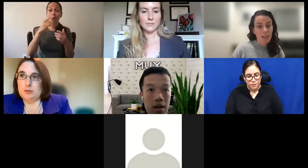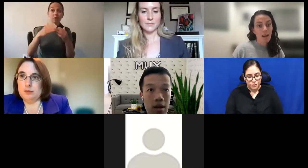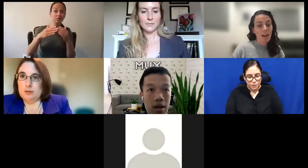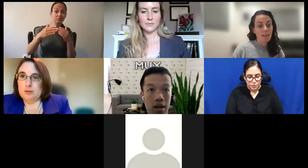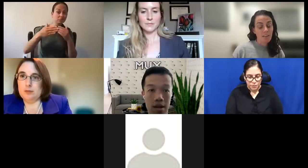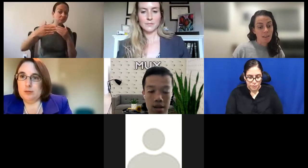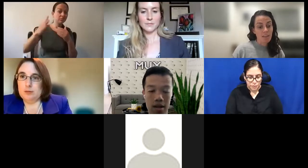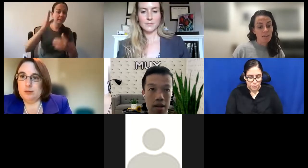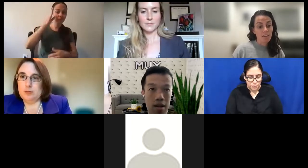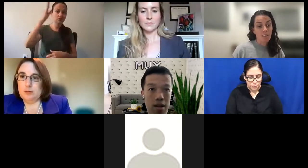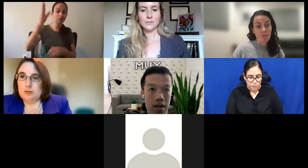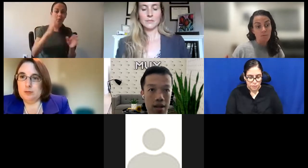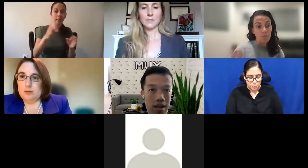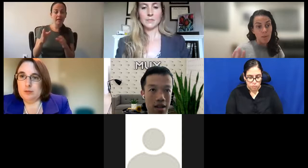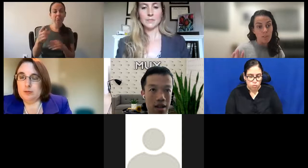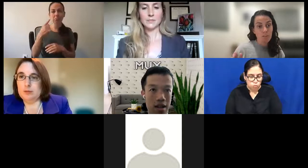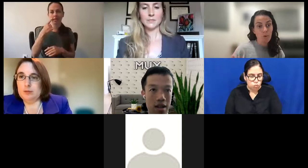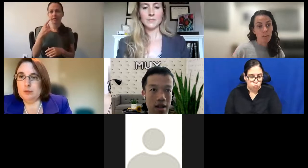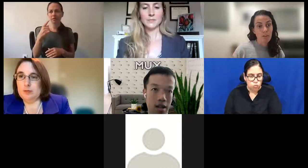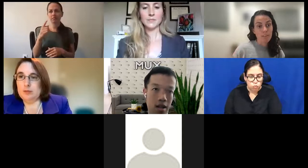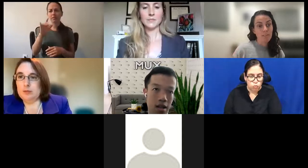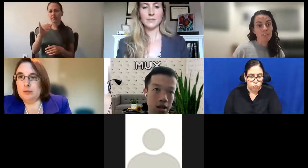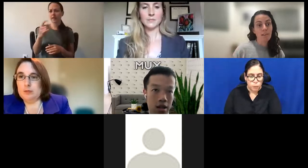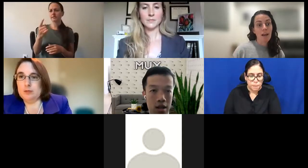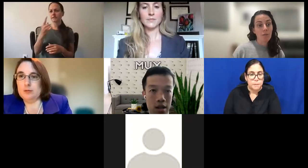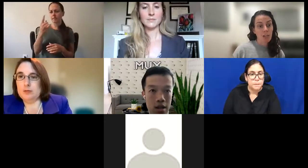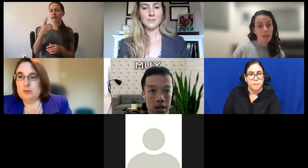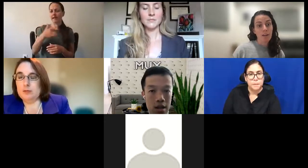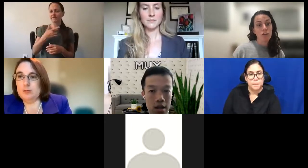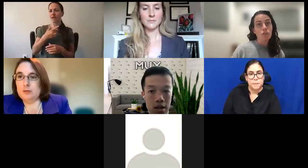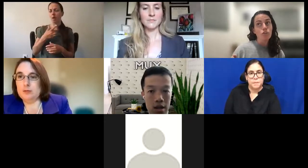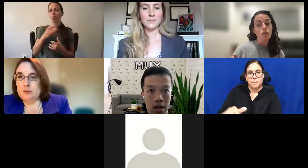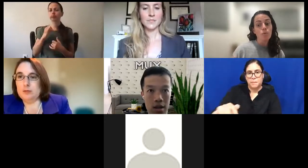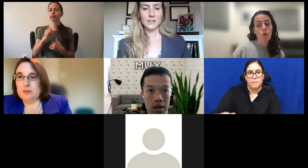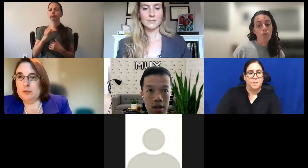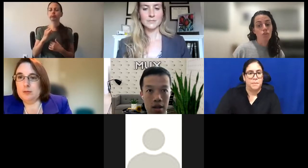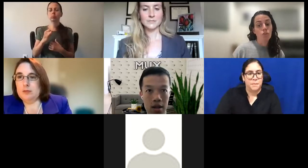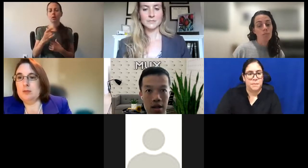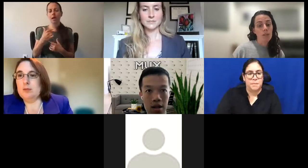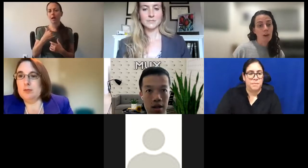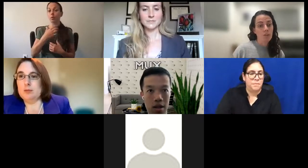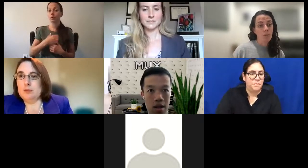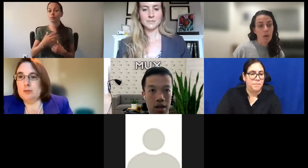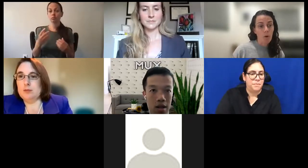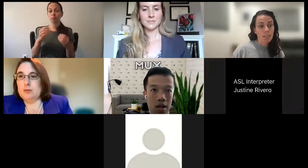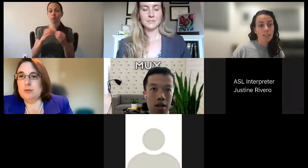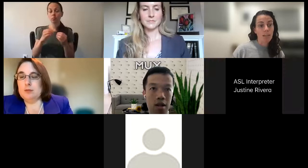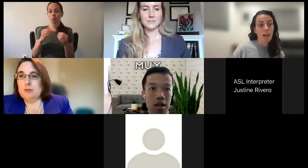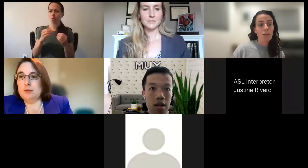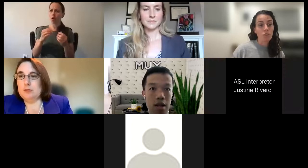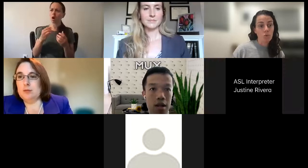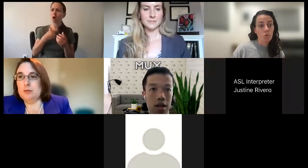planning. I definitely think that's for me, that's something that totally resonates. I wish I had been more forceful in being honest about what I